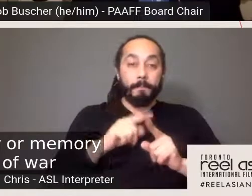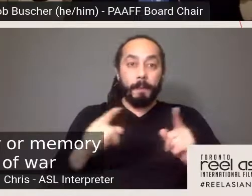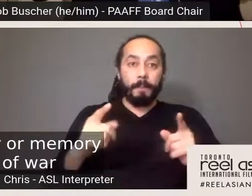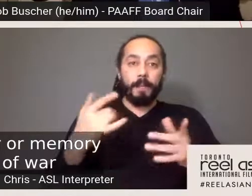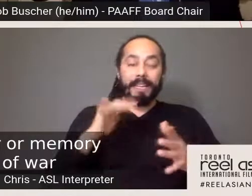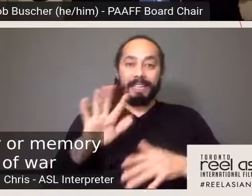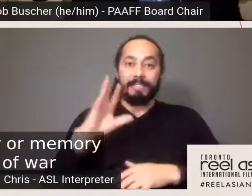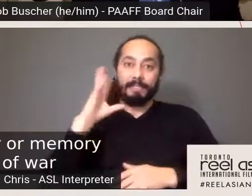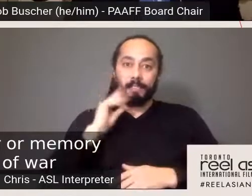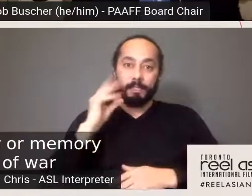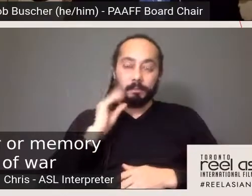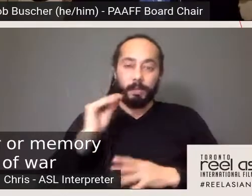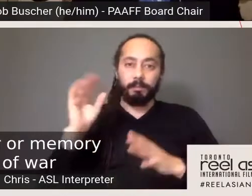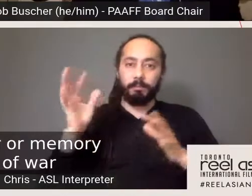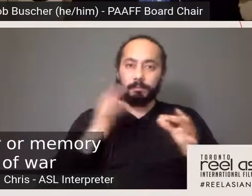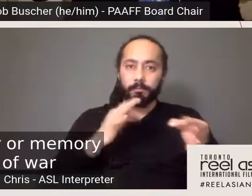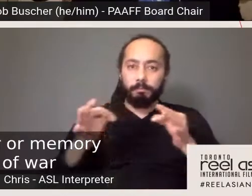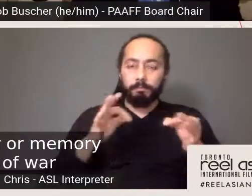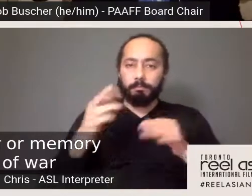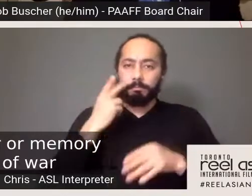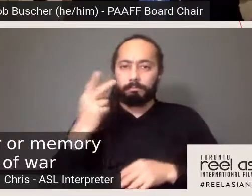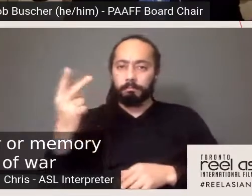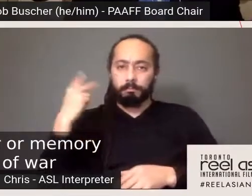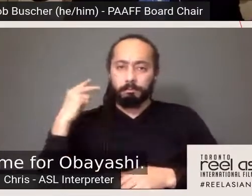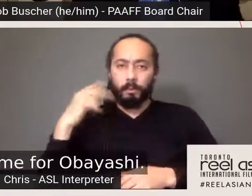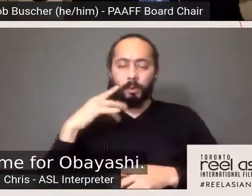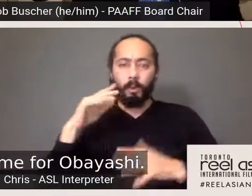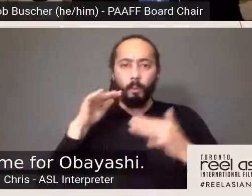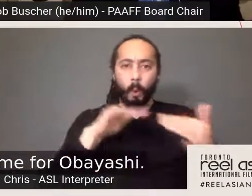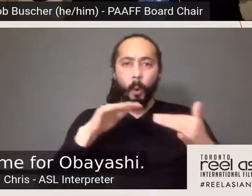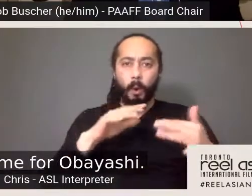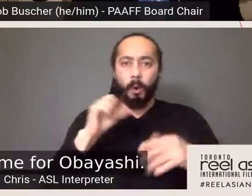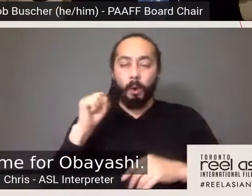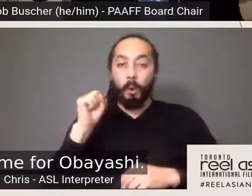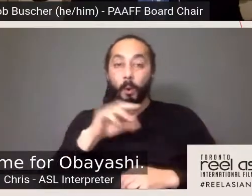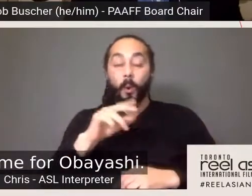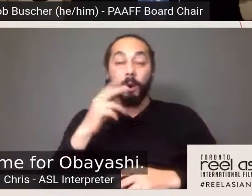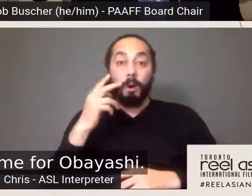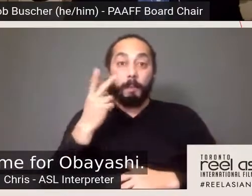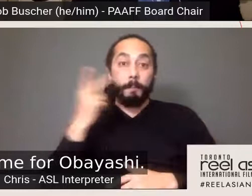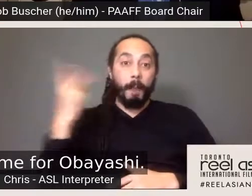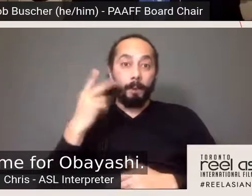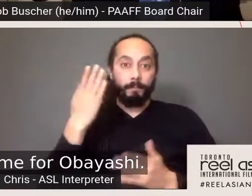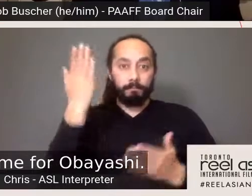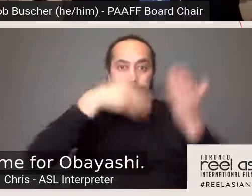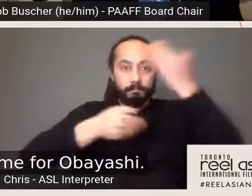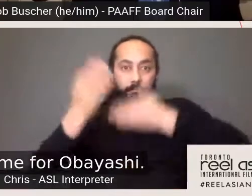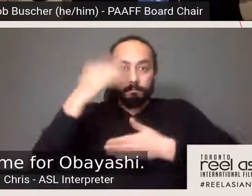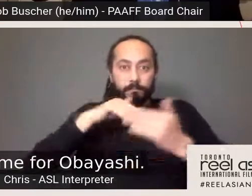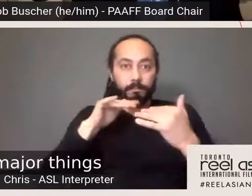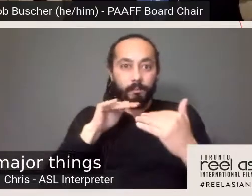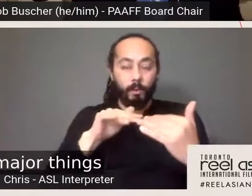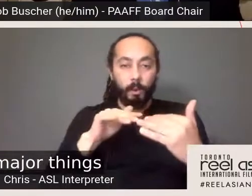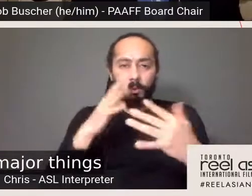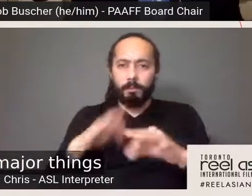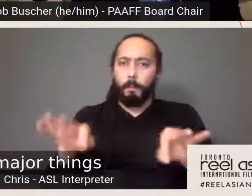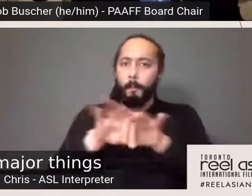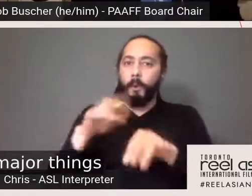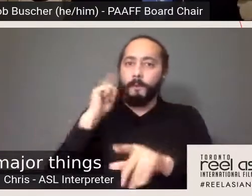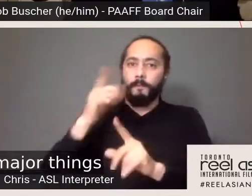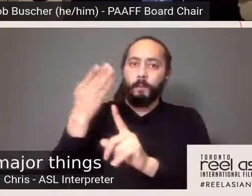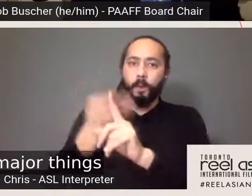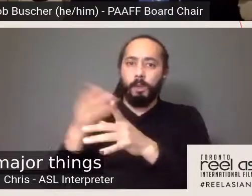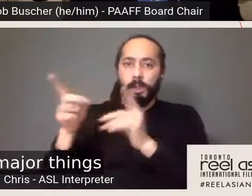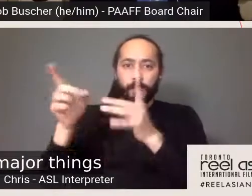war or memory of invisibility of war is a very important theme for Obayashi. So those are